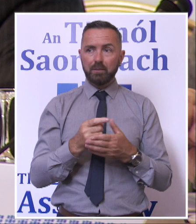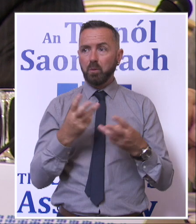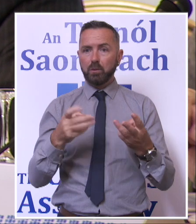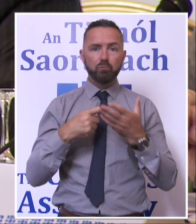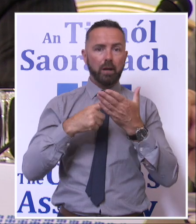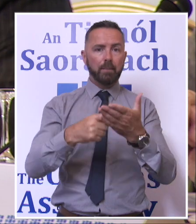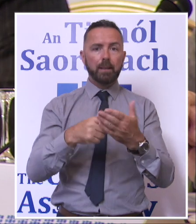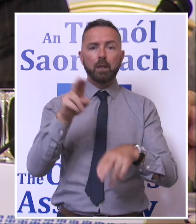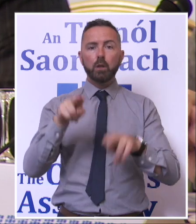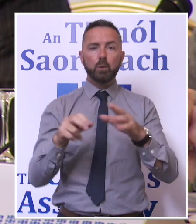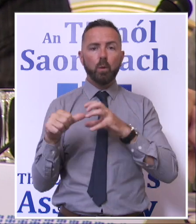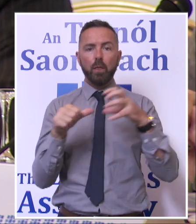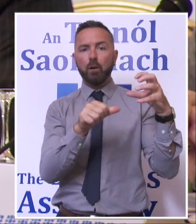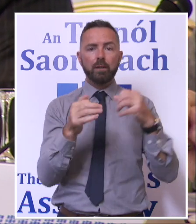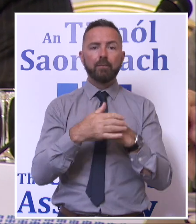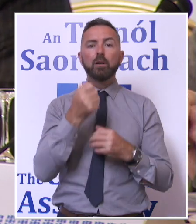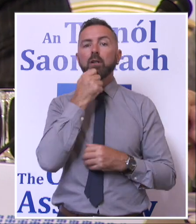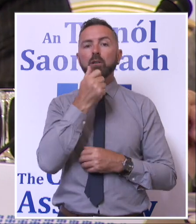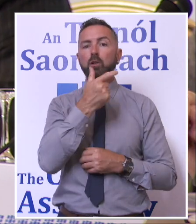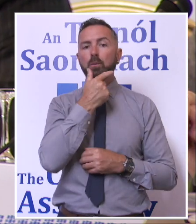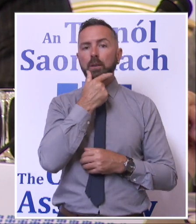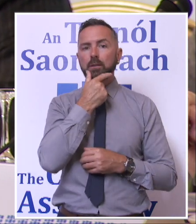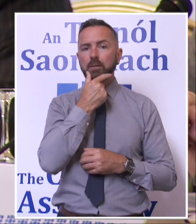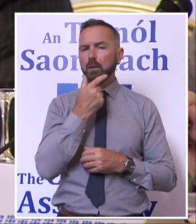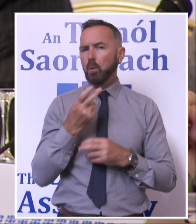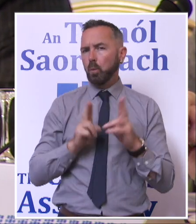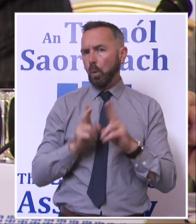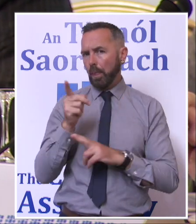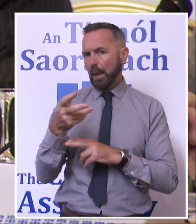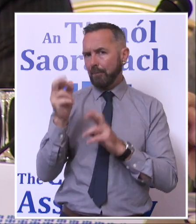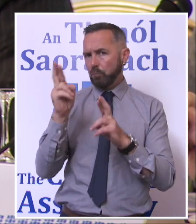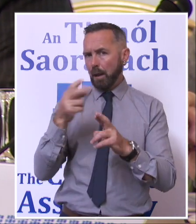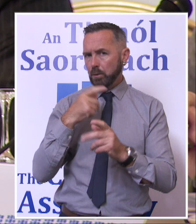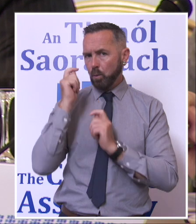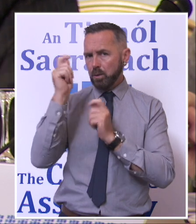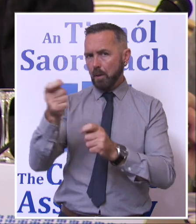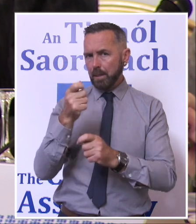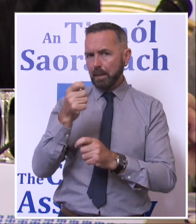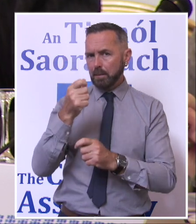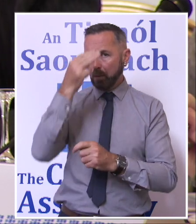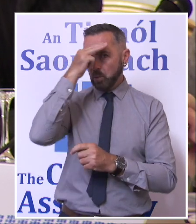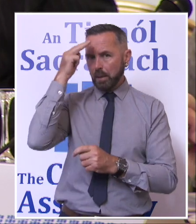sort of new authority for Dublin, would that have the right to nominate the president? And if not, why not?